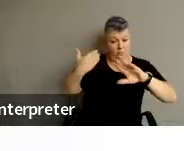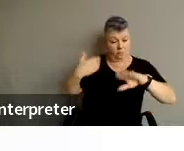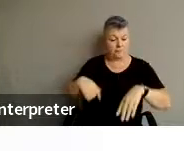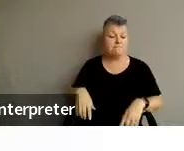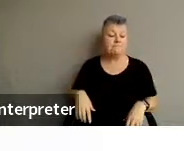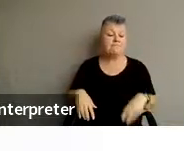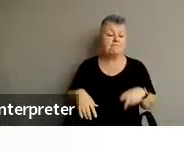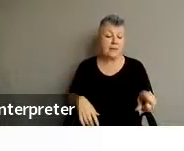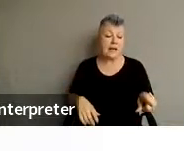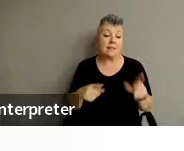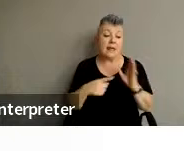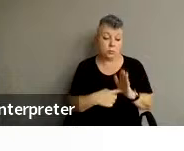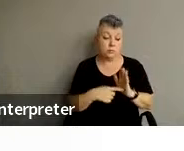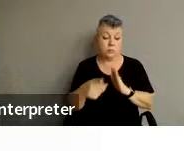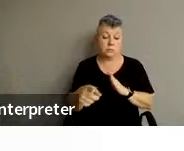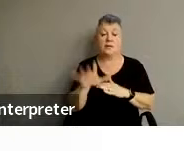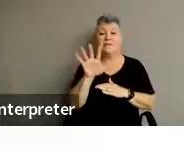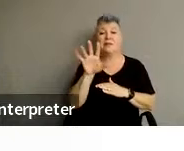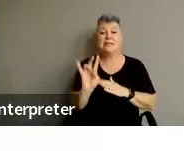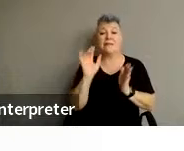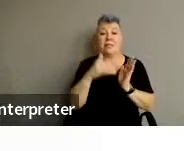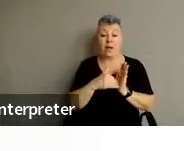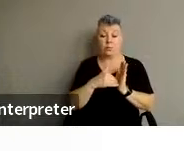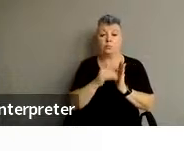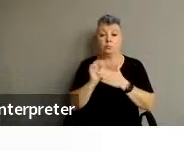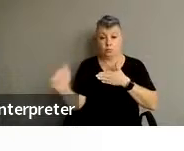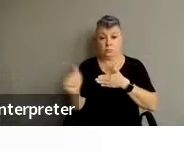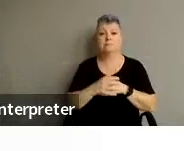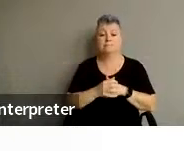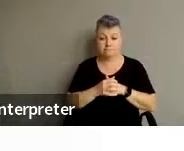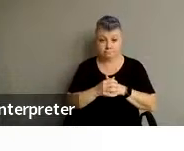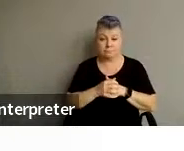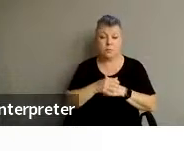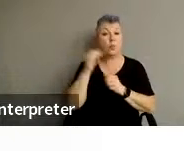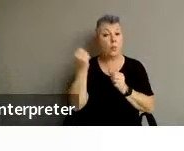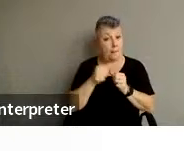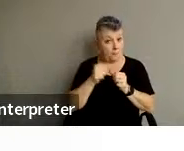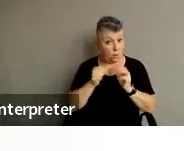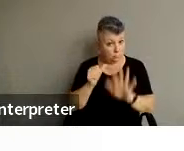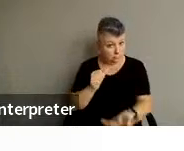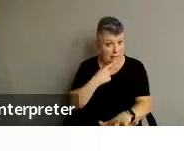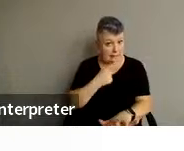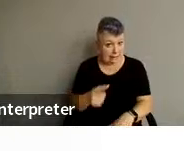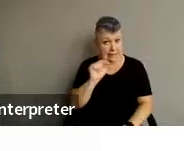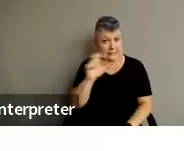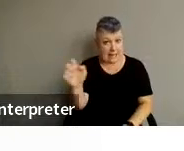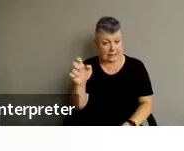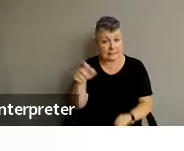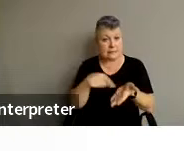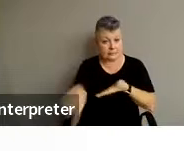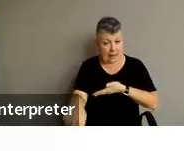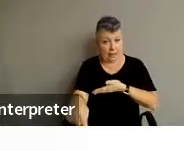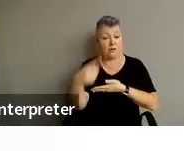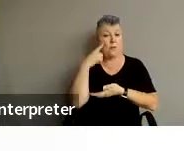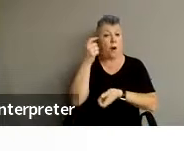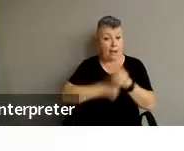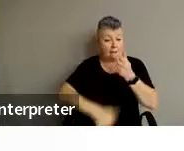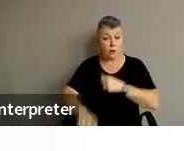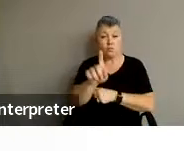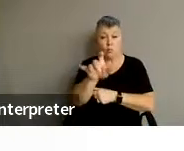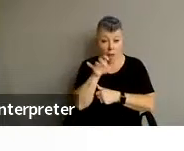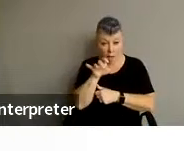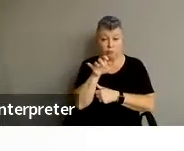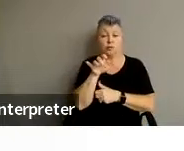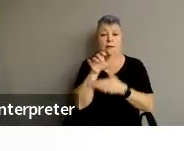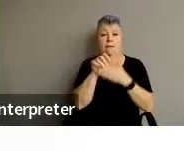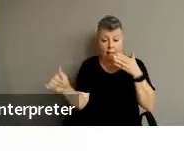valuation, which in this calculation is $57,000. Remember, I said taxes are paid on a per $100 of assessed